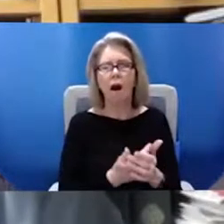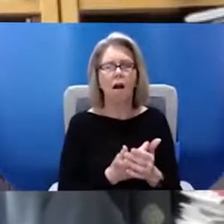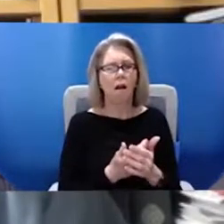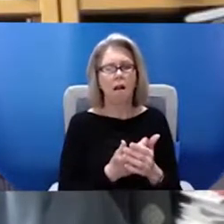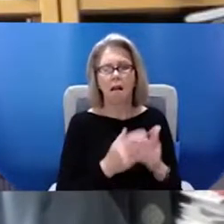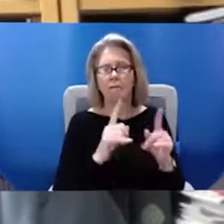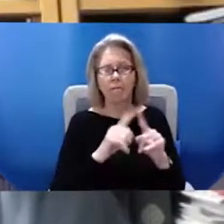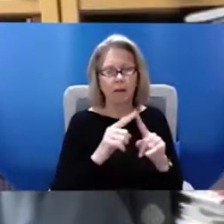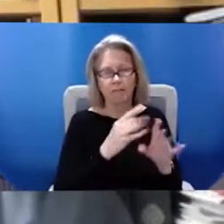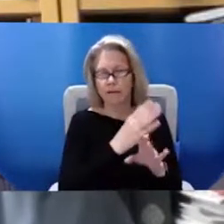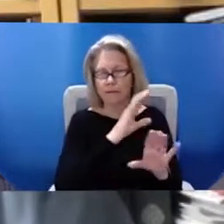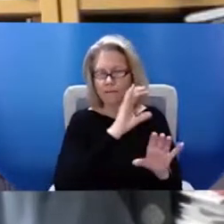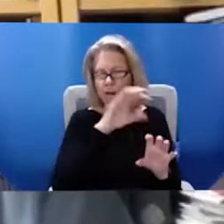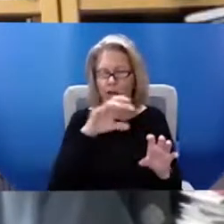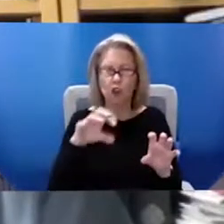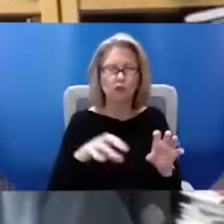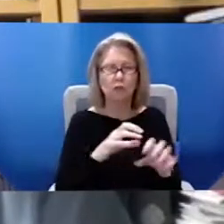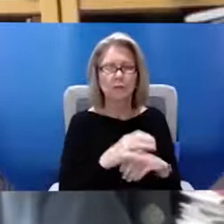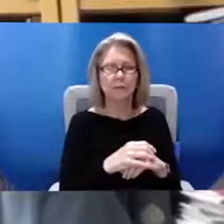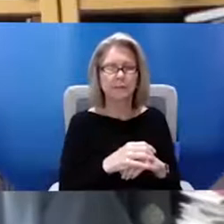all these odds. And